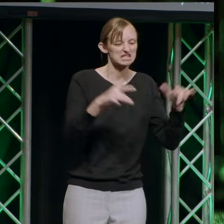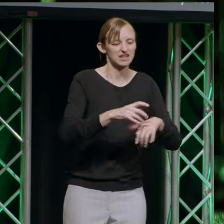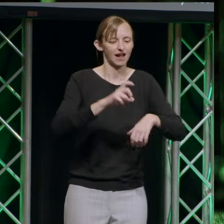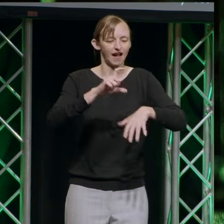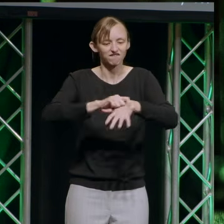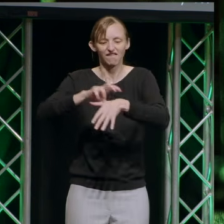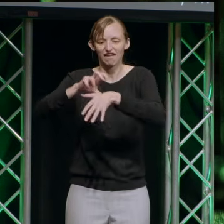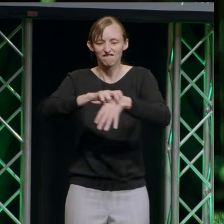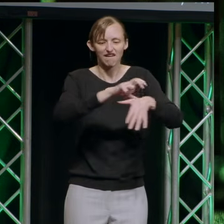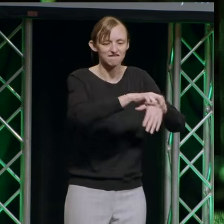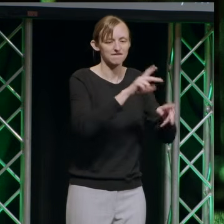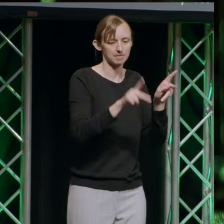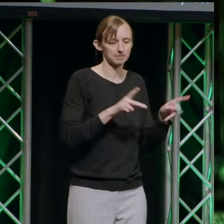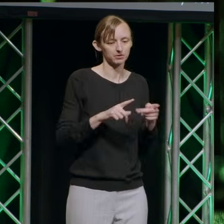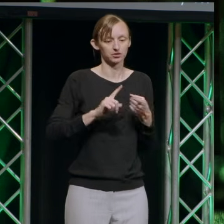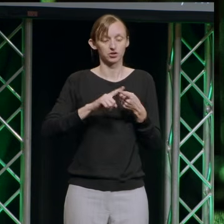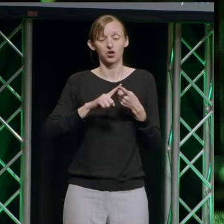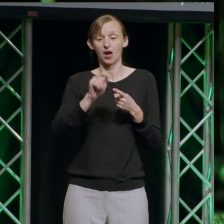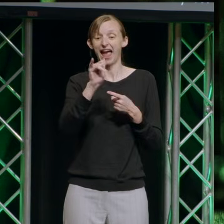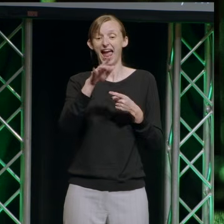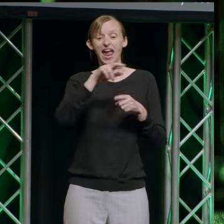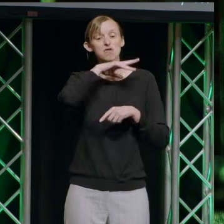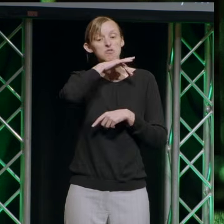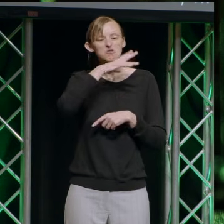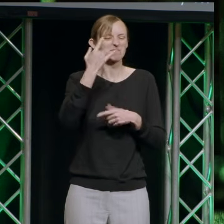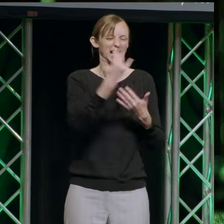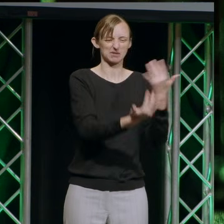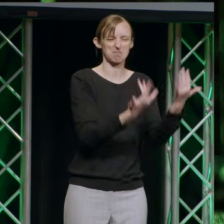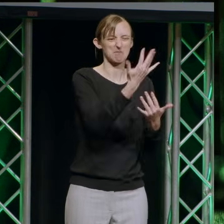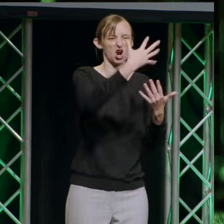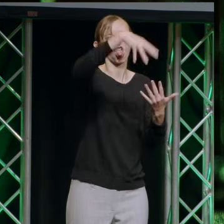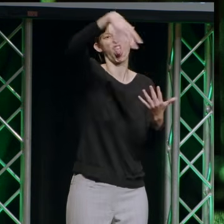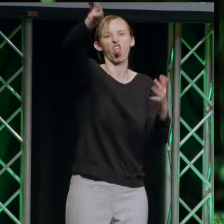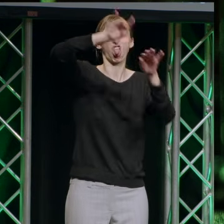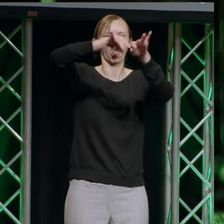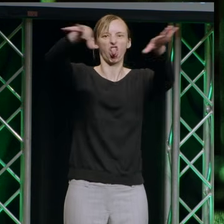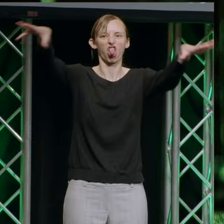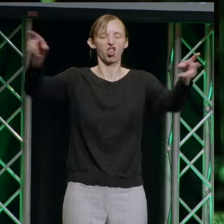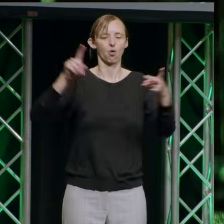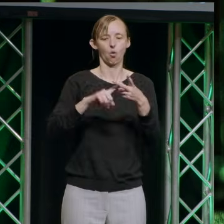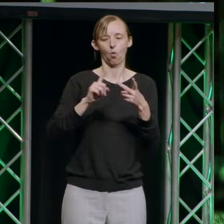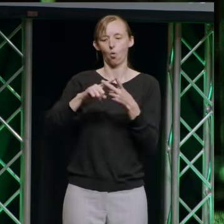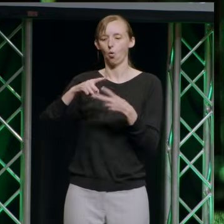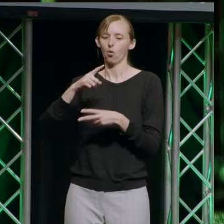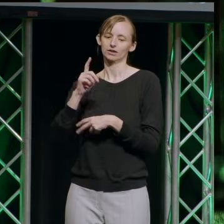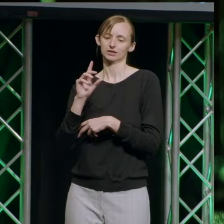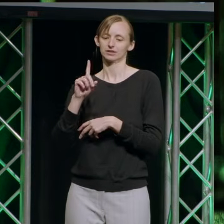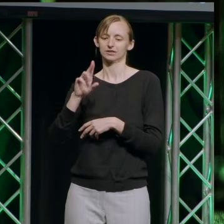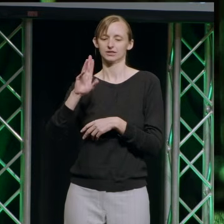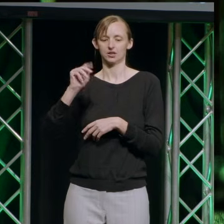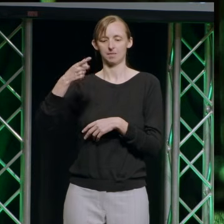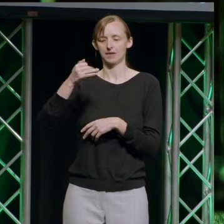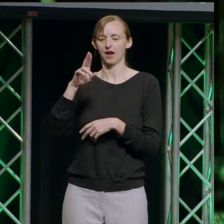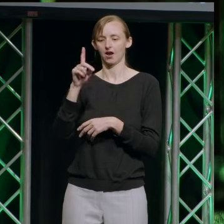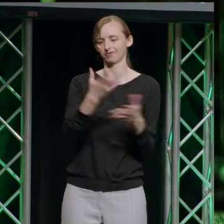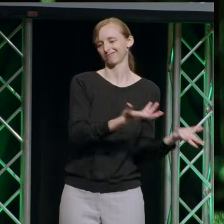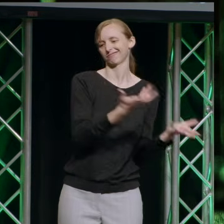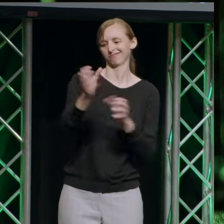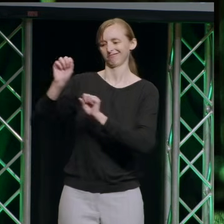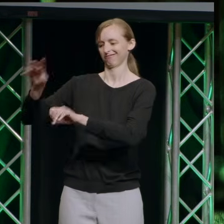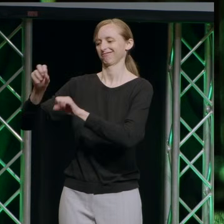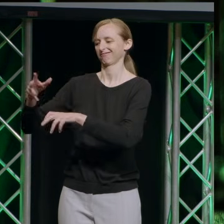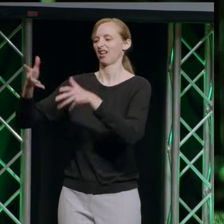either leads to air pollution because it's burned, or it's taken to a dump yard and leads to methane emissions. And so what we are doing